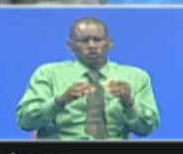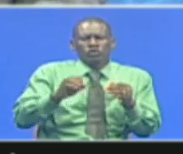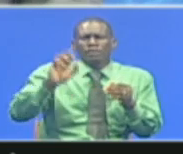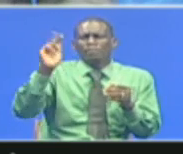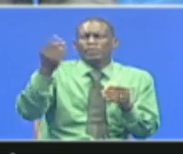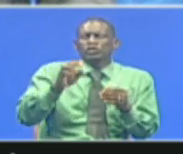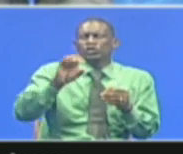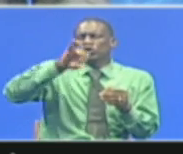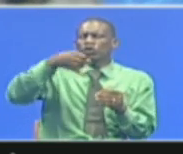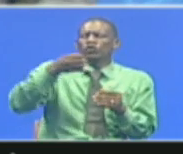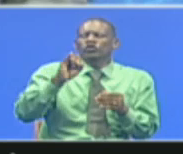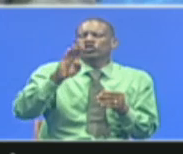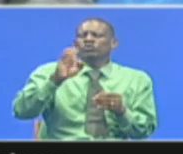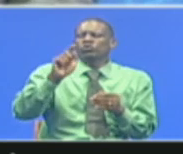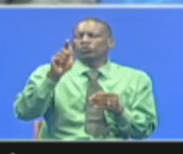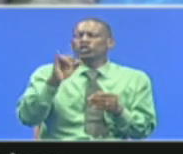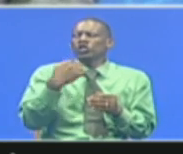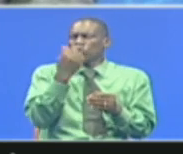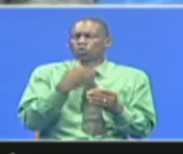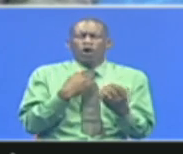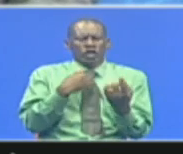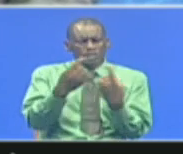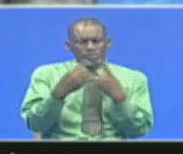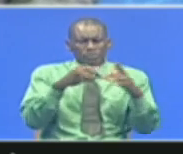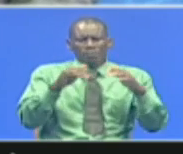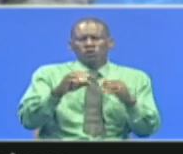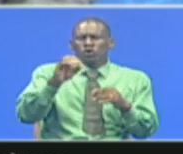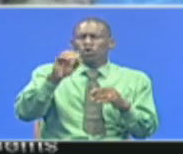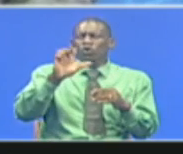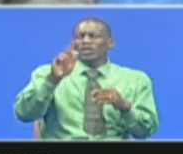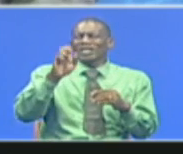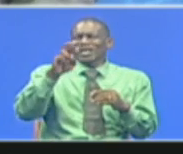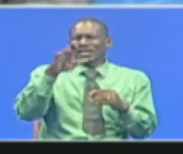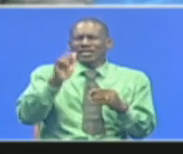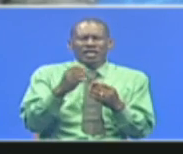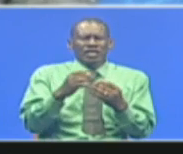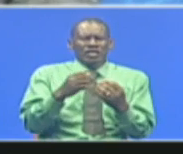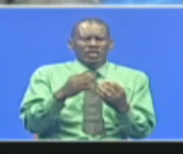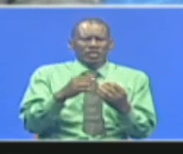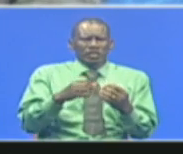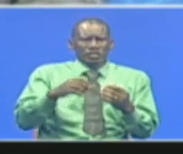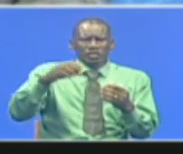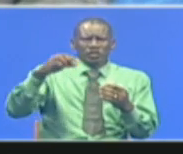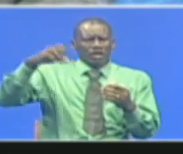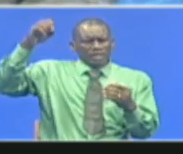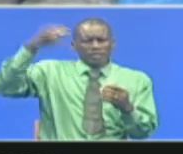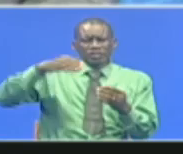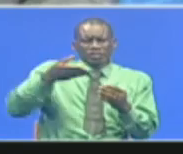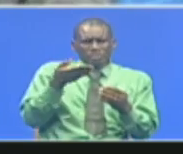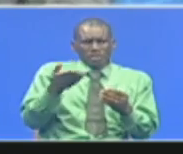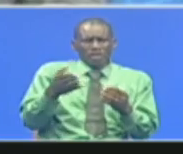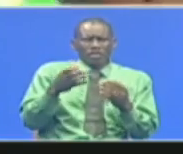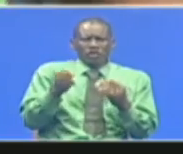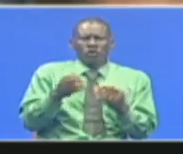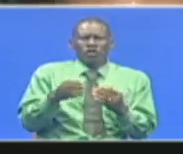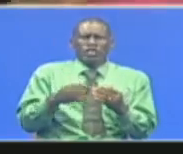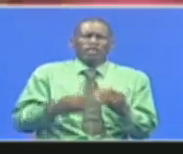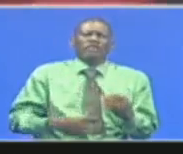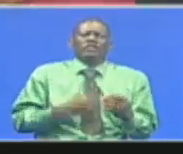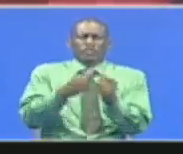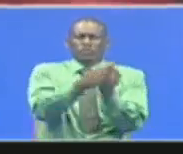an expansive tour of the Ol Karia geothermal site in Naivasha. During the tour, he was accompanied by the Energy Cabinet Secretary,